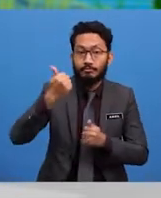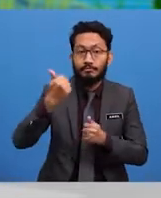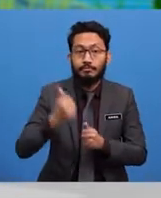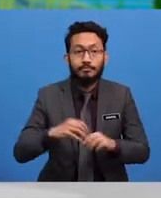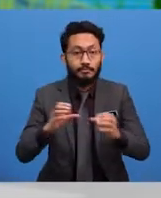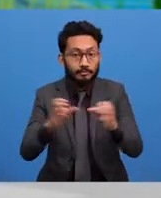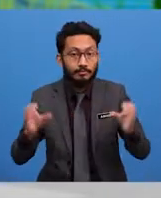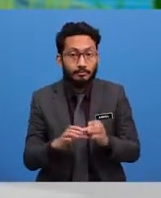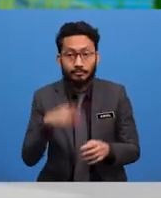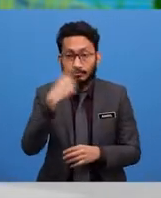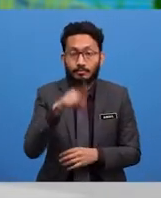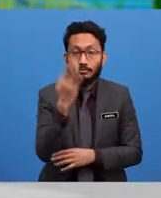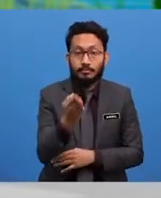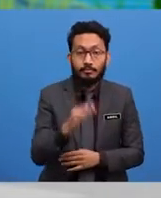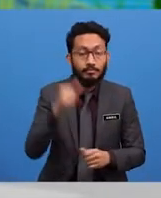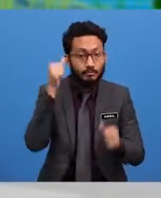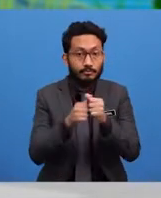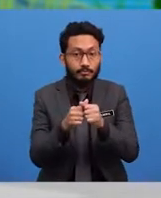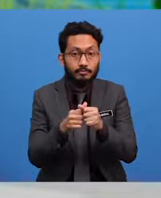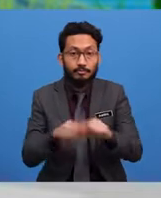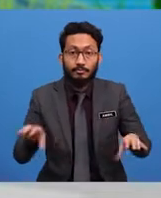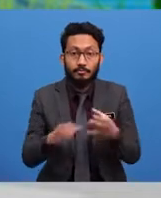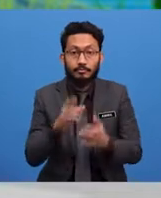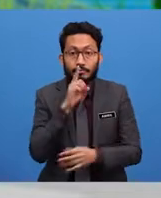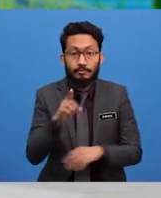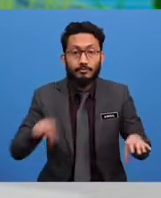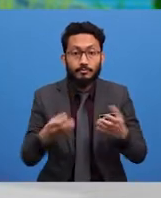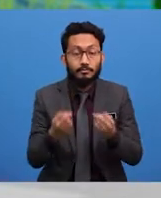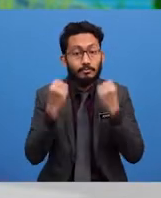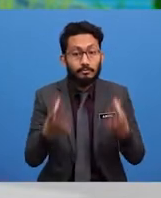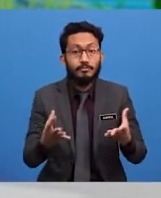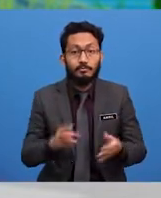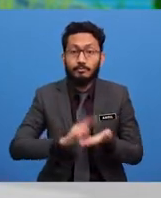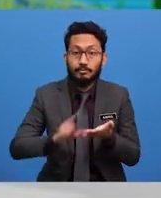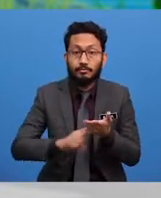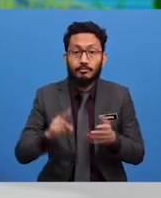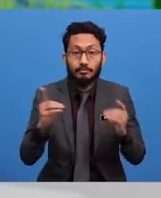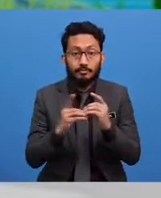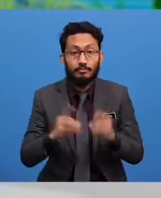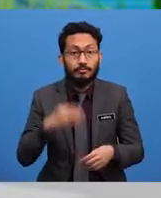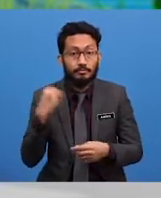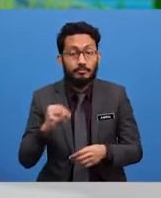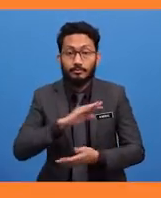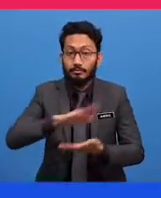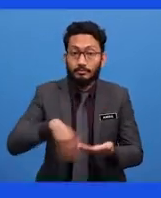you to remember. Make sure to do a lot of reading to meet them all, okay?